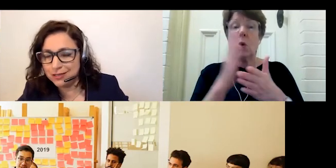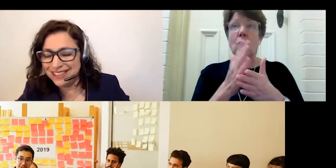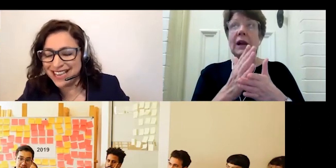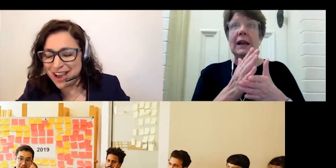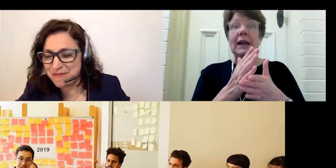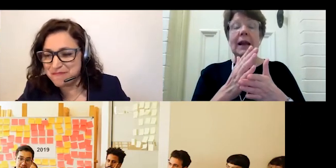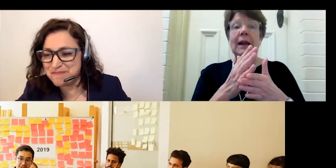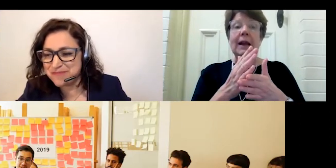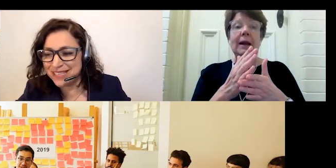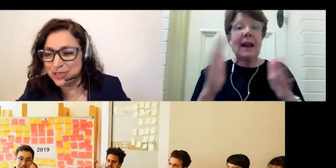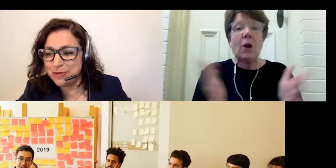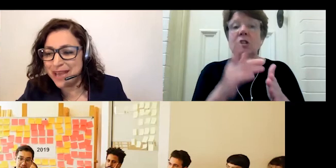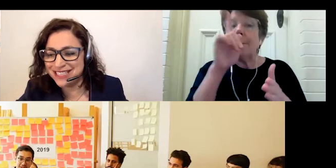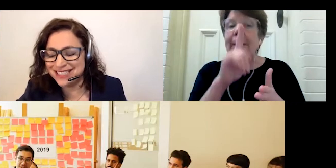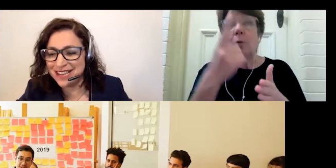imagine